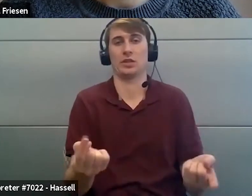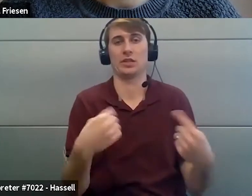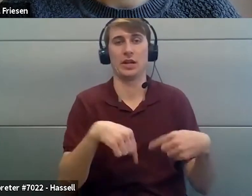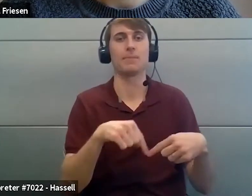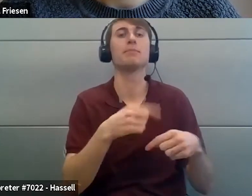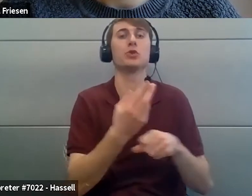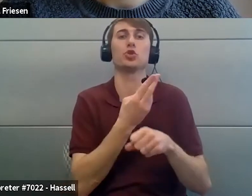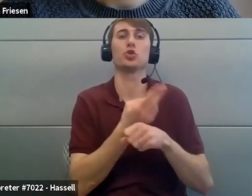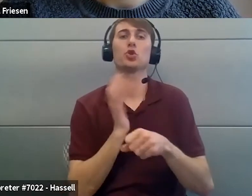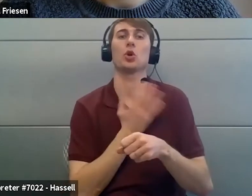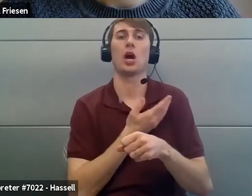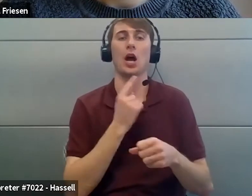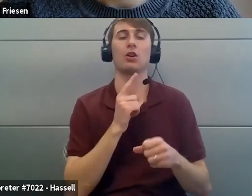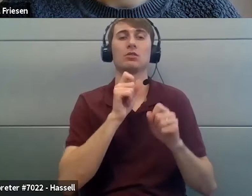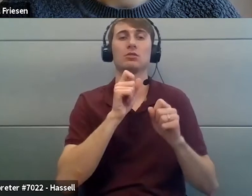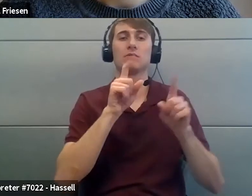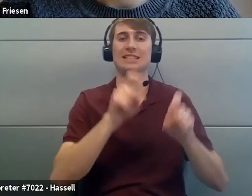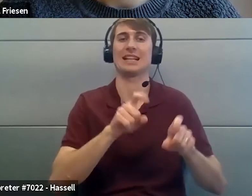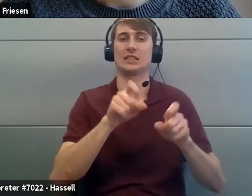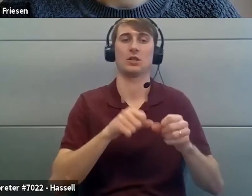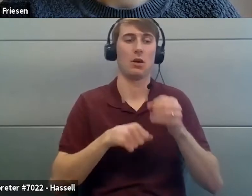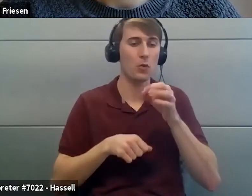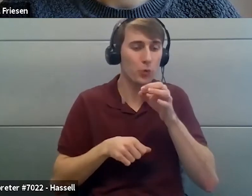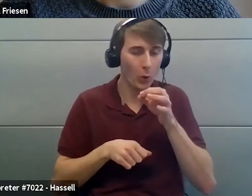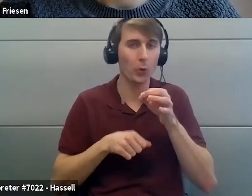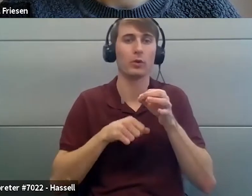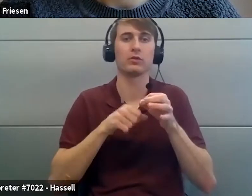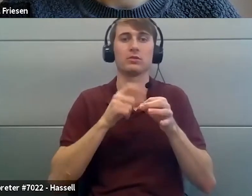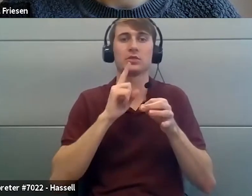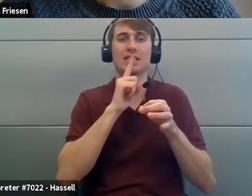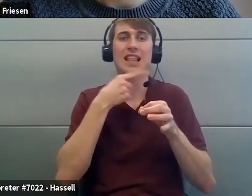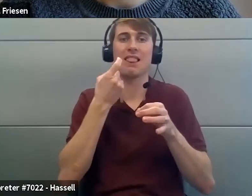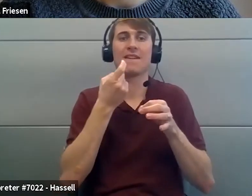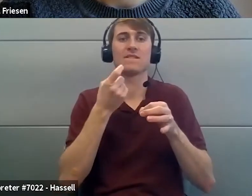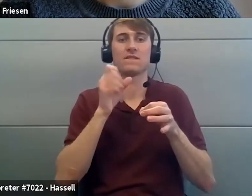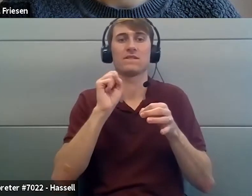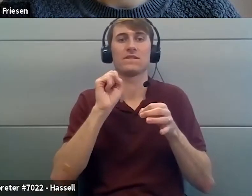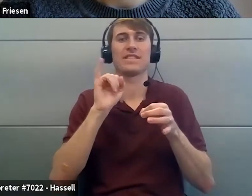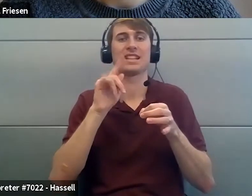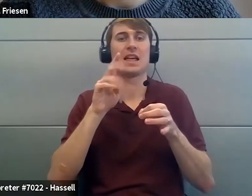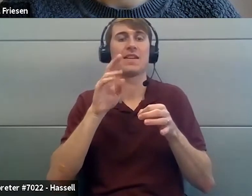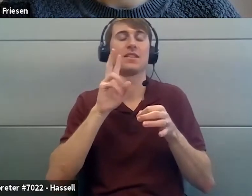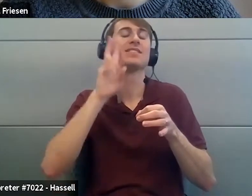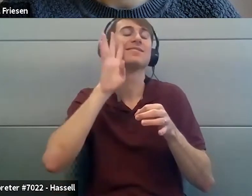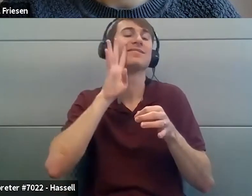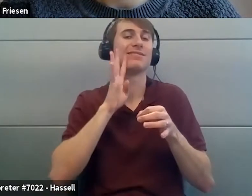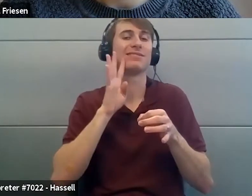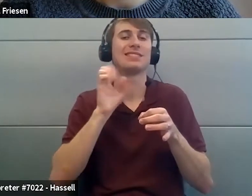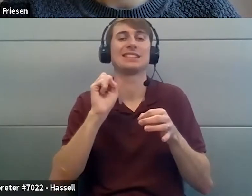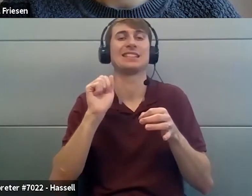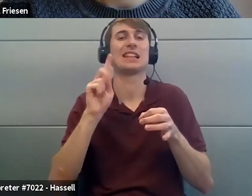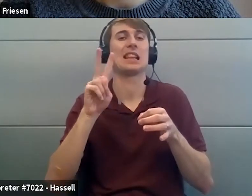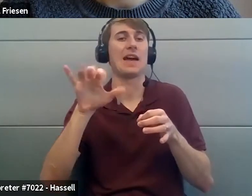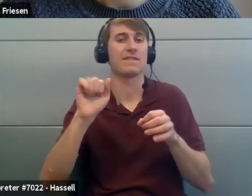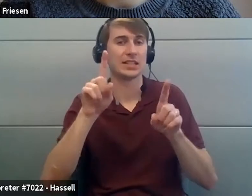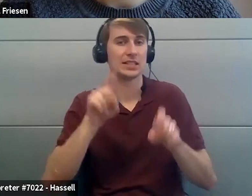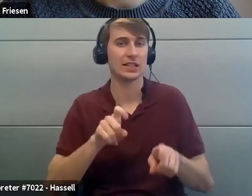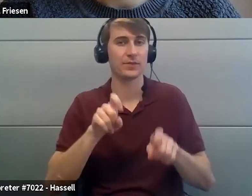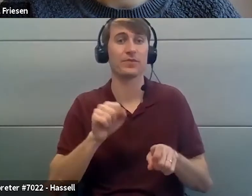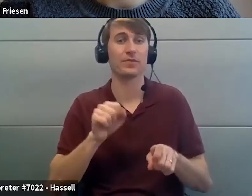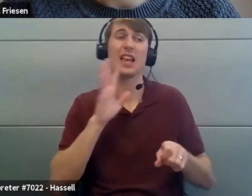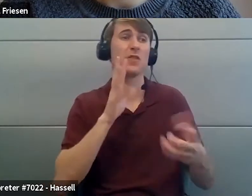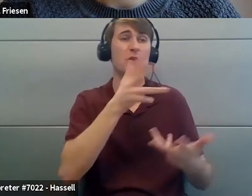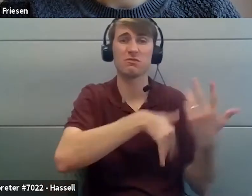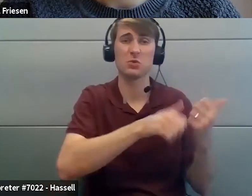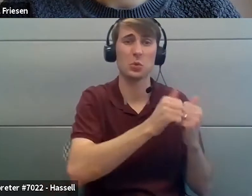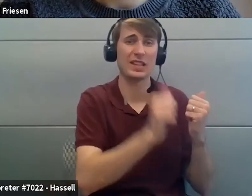saliva test packet and go ahead and do that test. If you've been in contact with anybody who may have COVID, come on in and